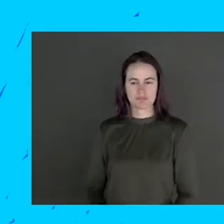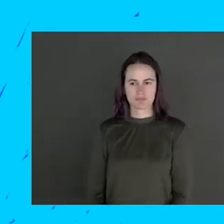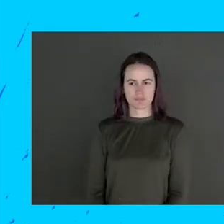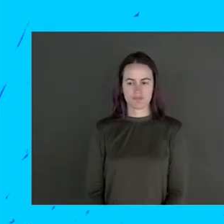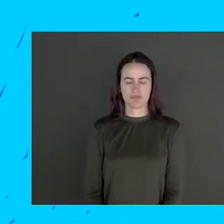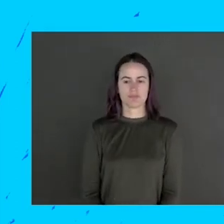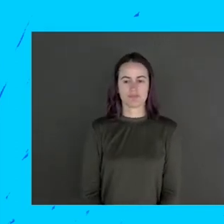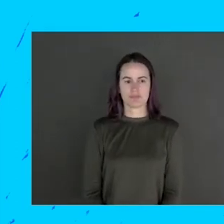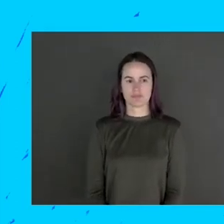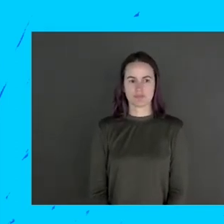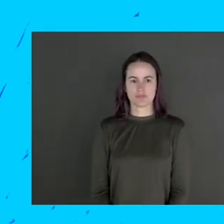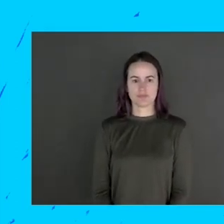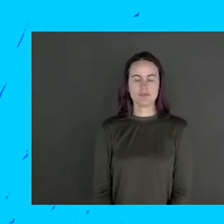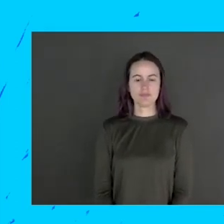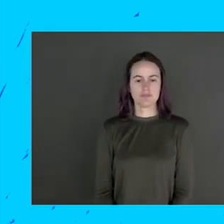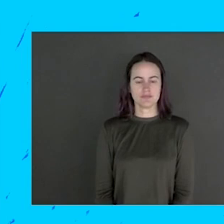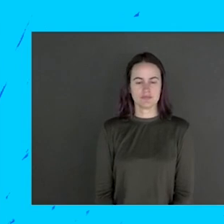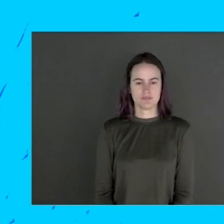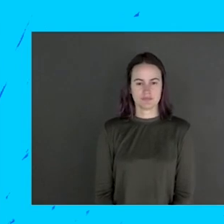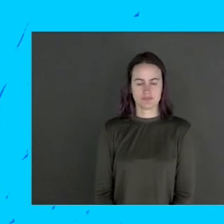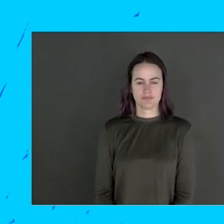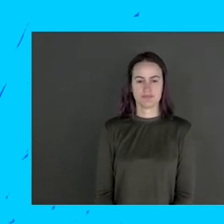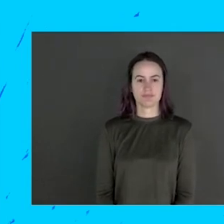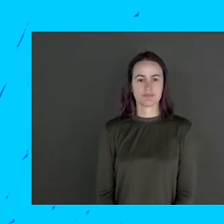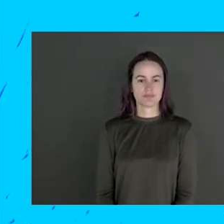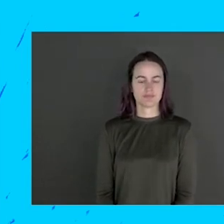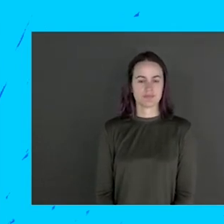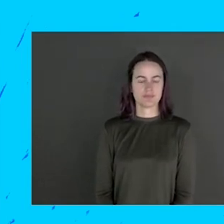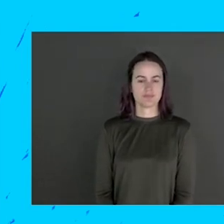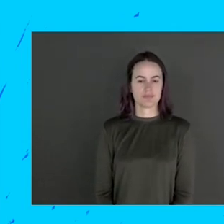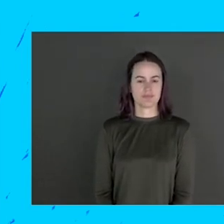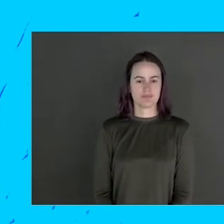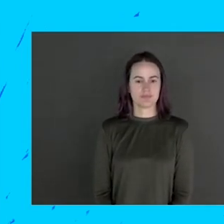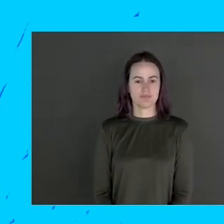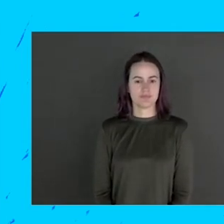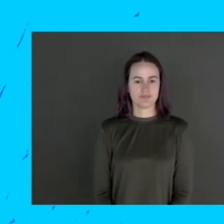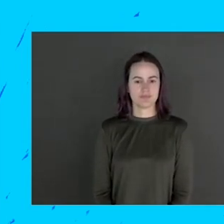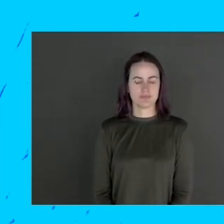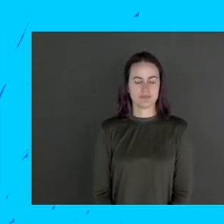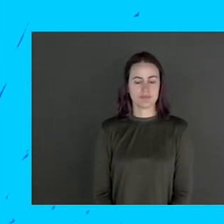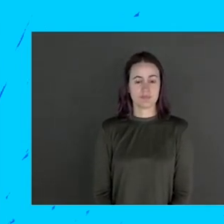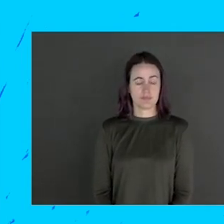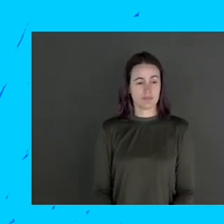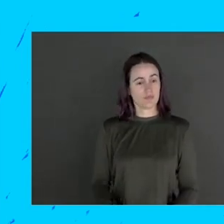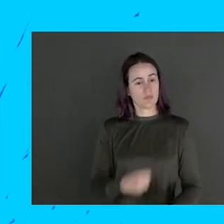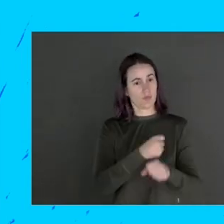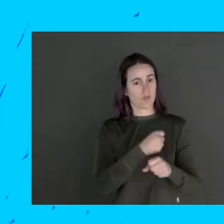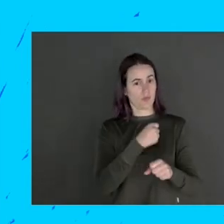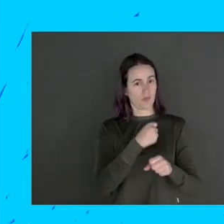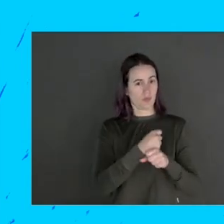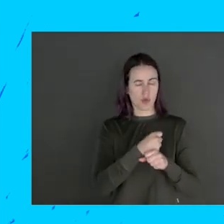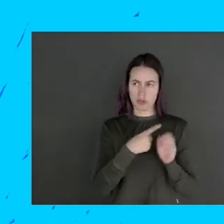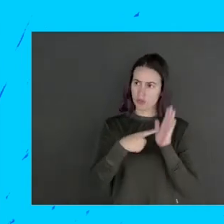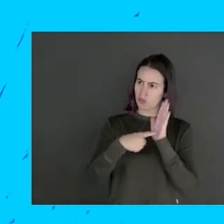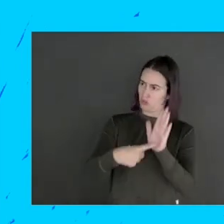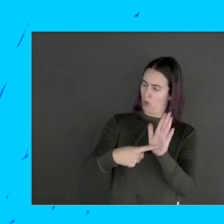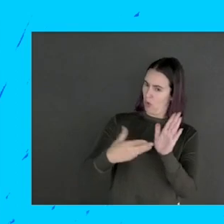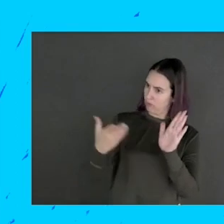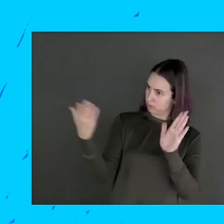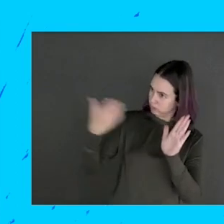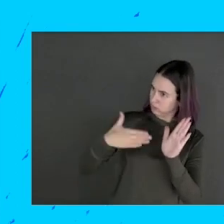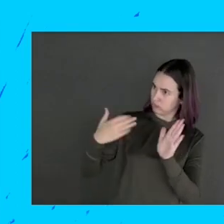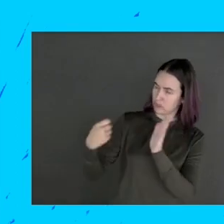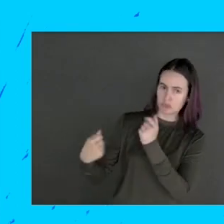usually people are supported as a result of their work. And as grassroots organization, we need to invest